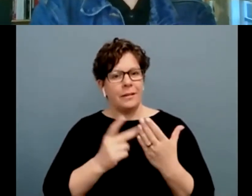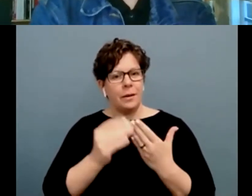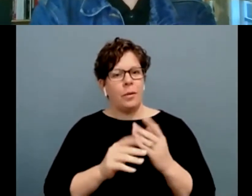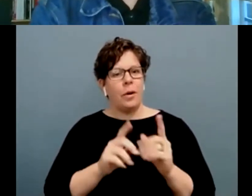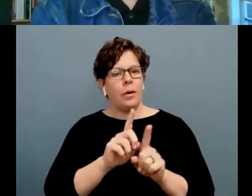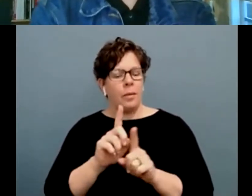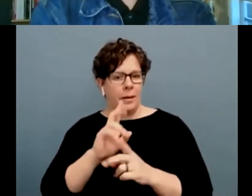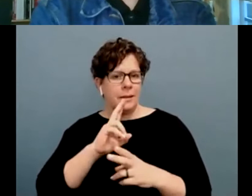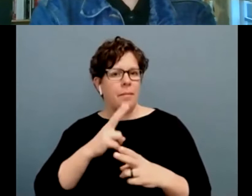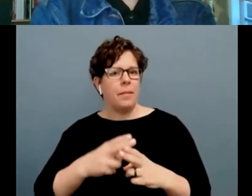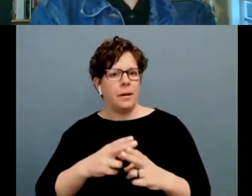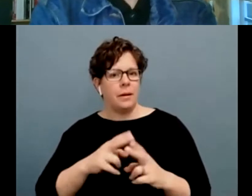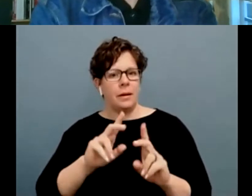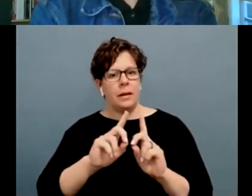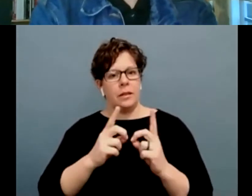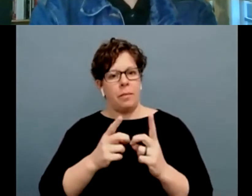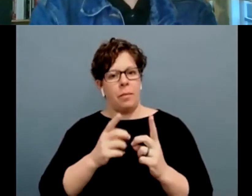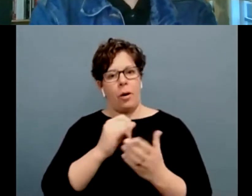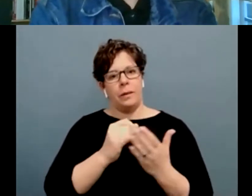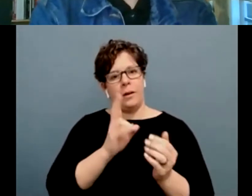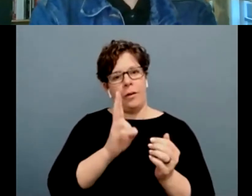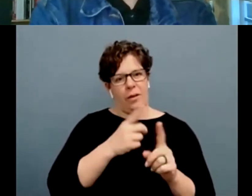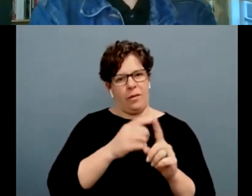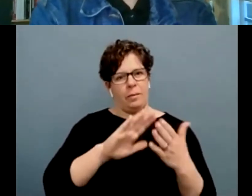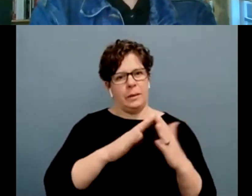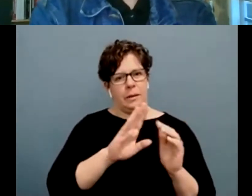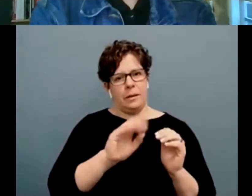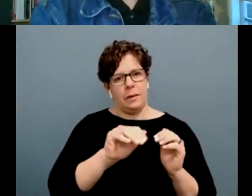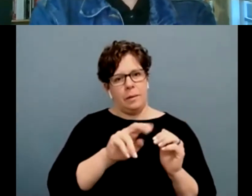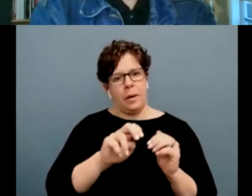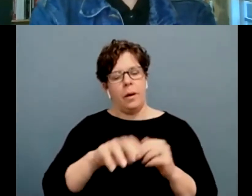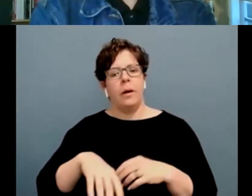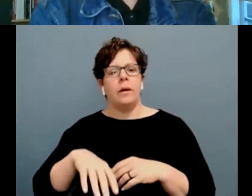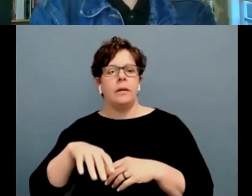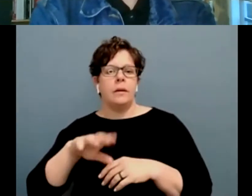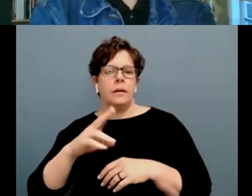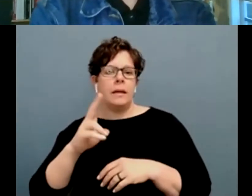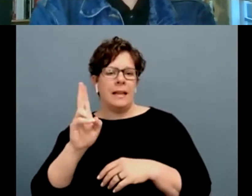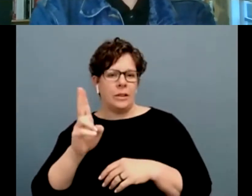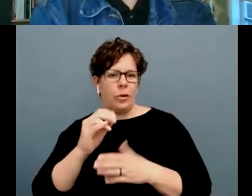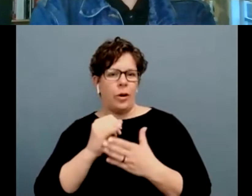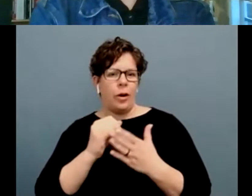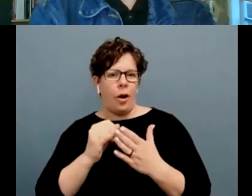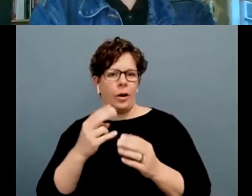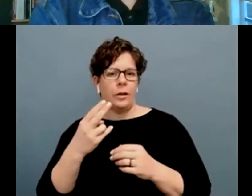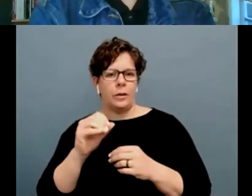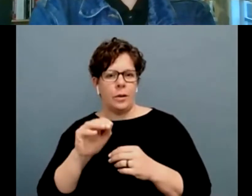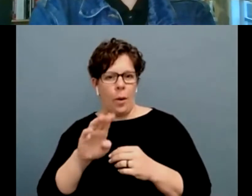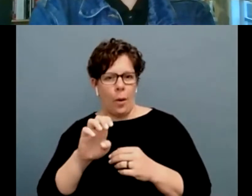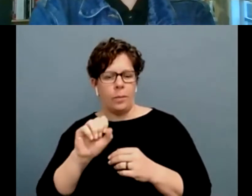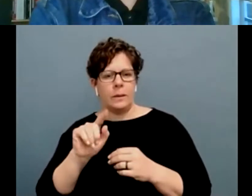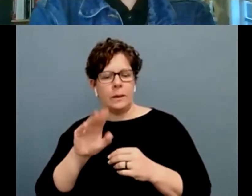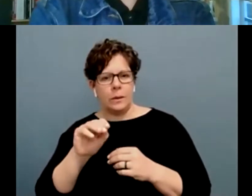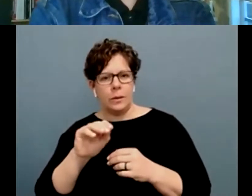of the Department of Arts and History, and the Historic Artist Homes and Studios program, which again is a program of the National Trust for